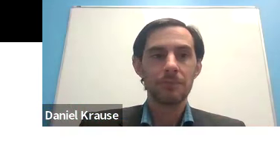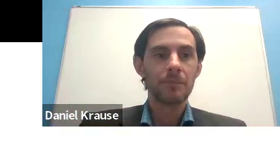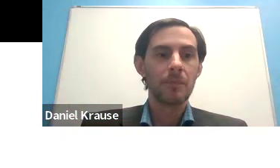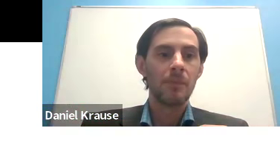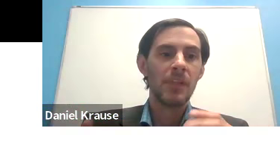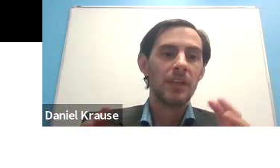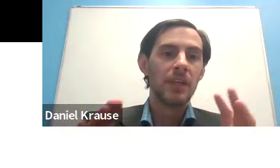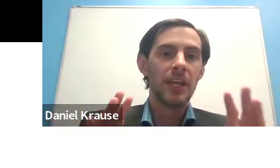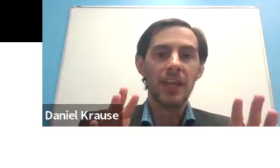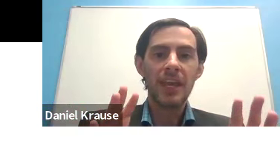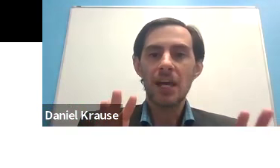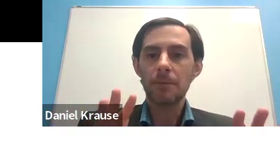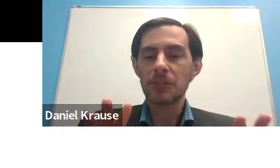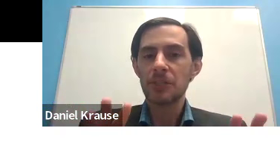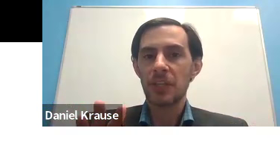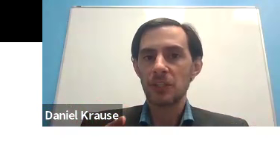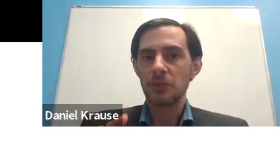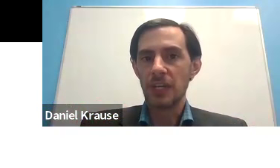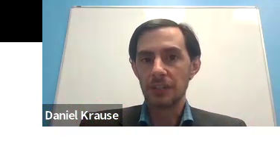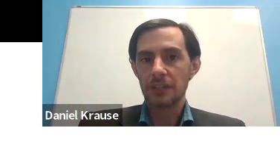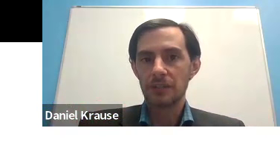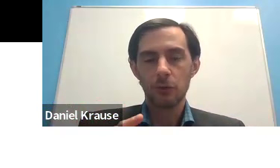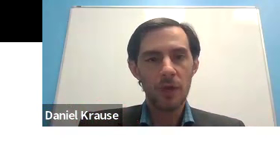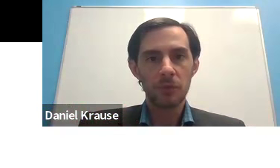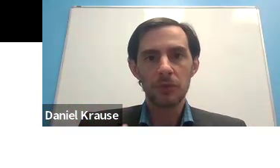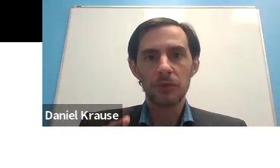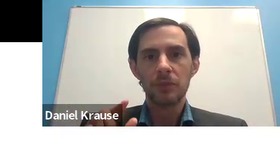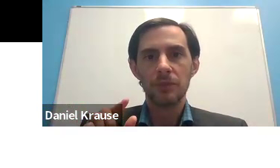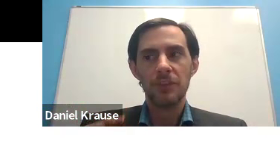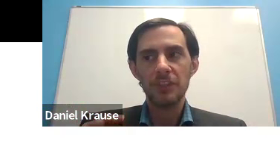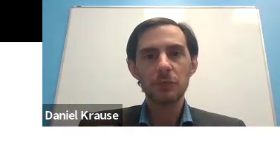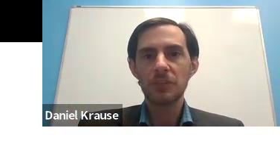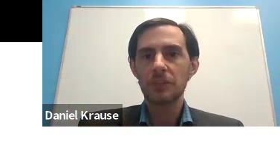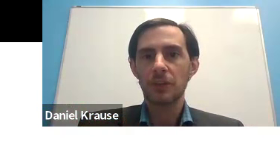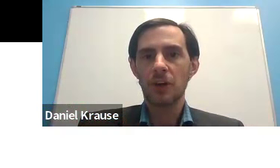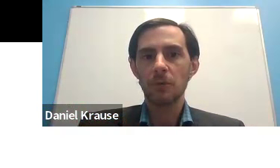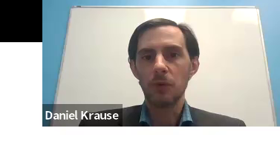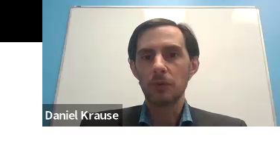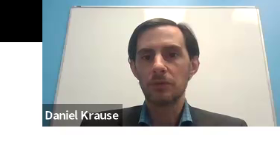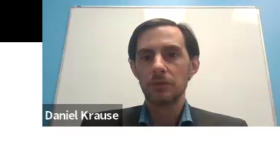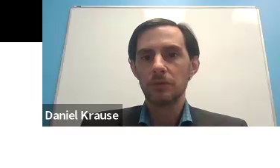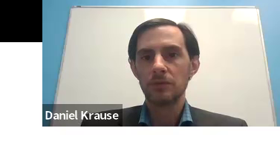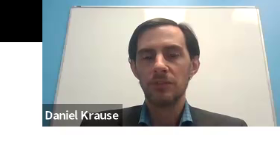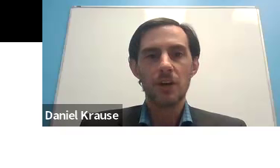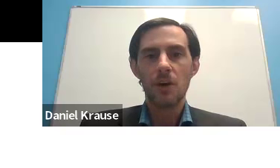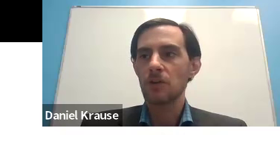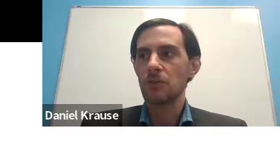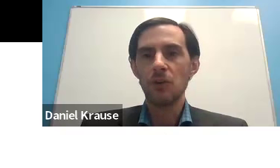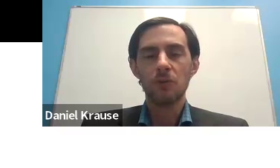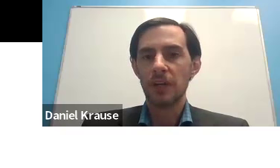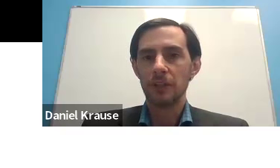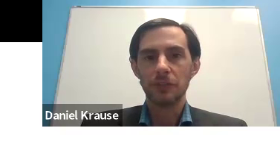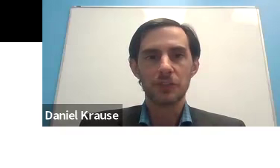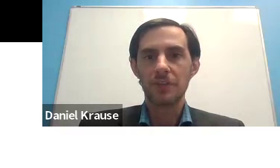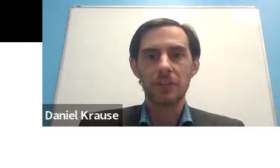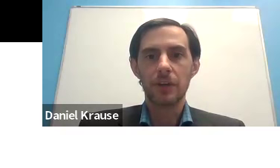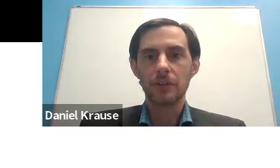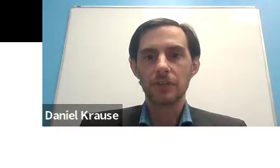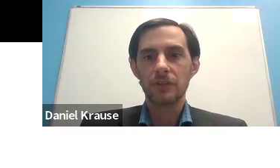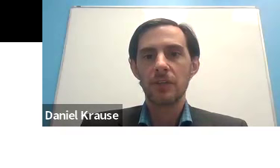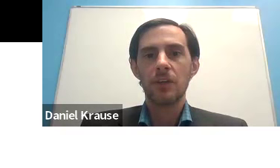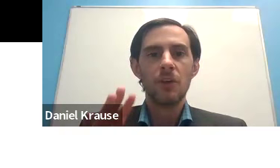with. And any opportunity that you get, remember, this is business on hard mode. There are no rails